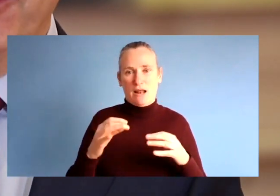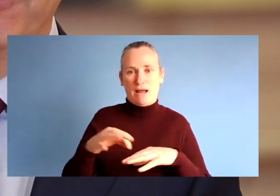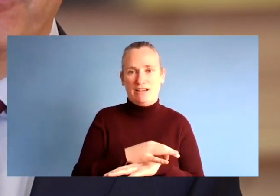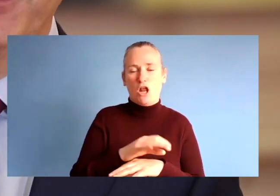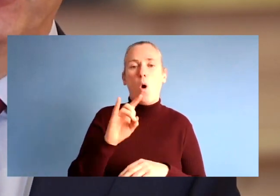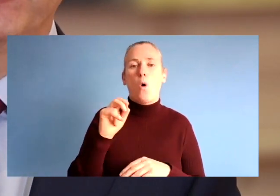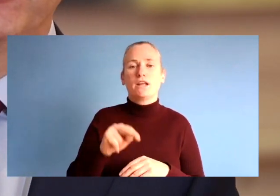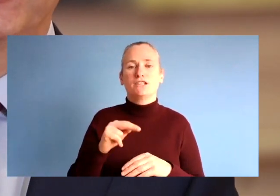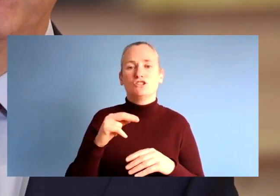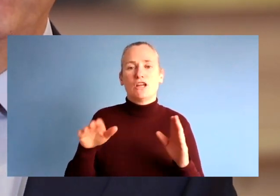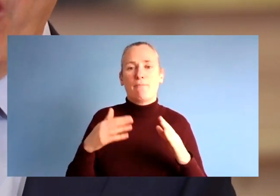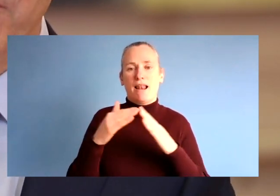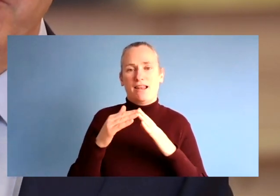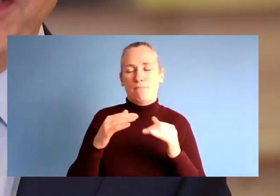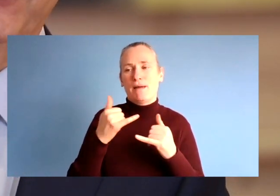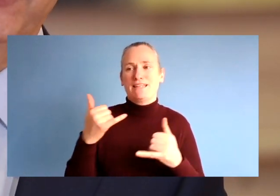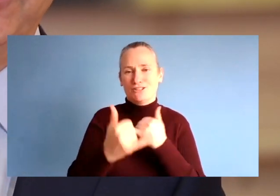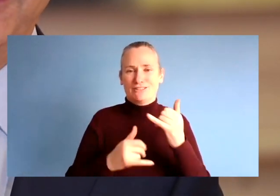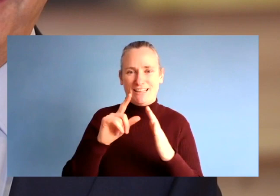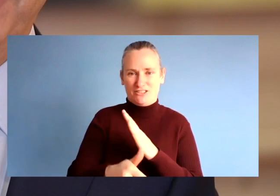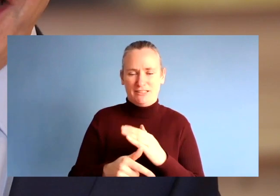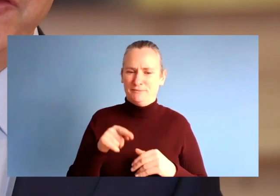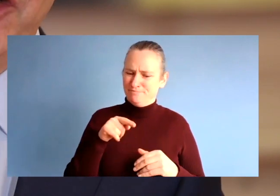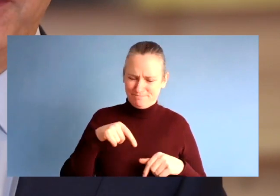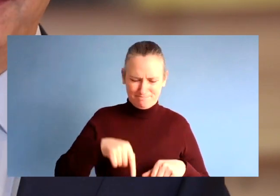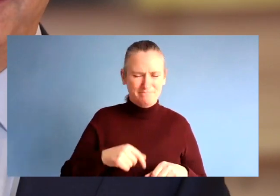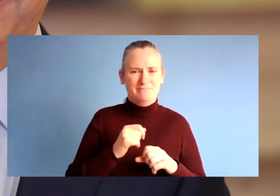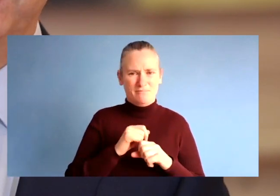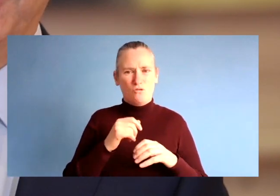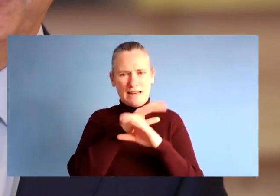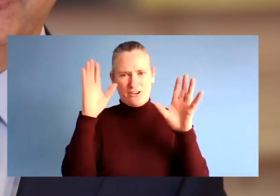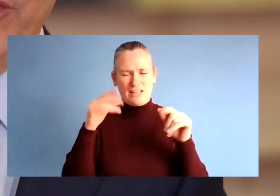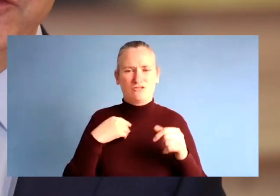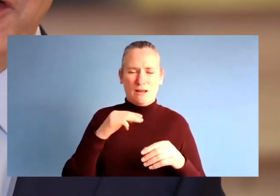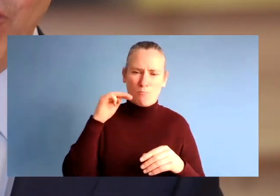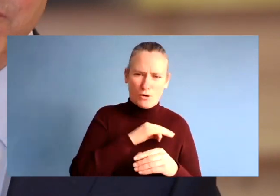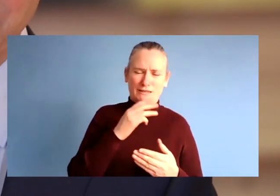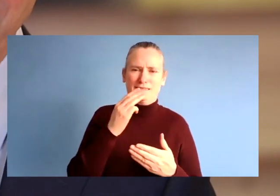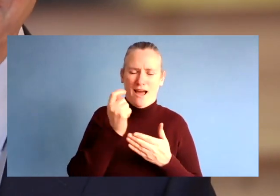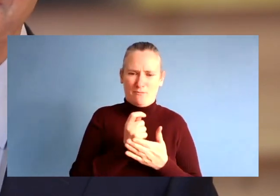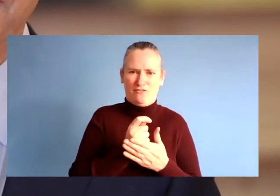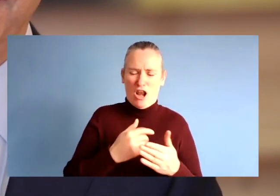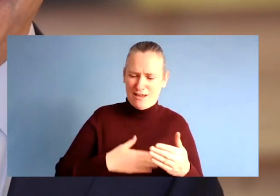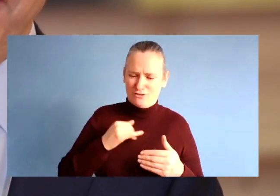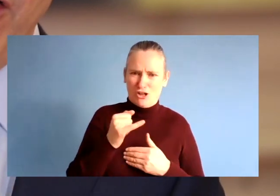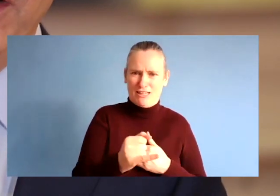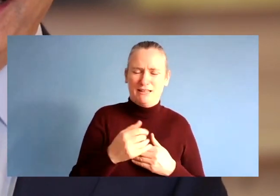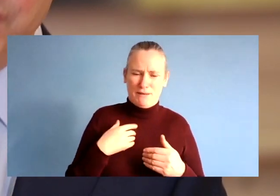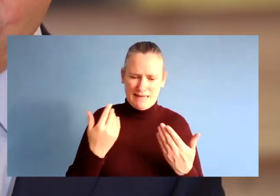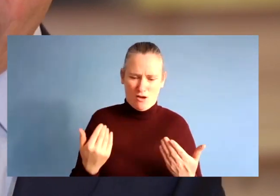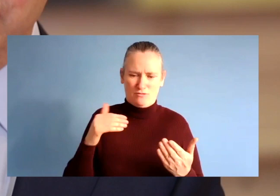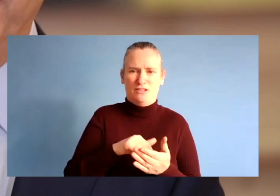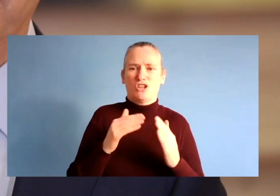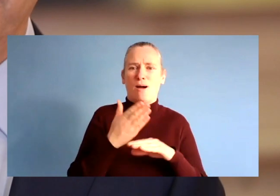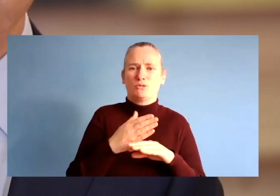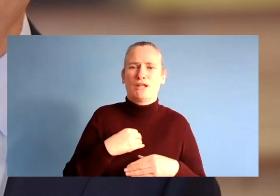was clearly, for me, one of the most formative periods of a life journey that has taken me to the post I hold today. And now, as